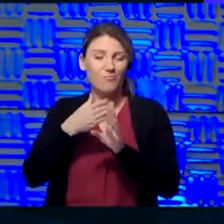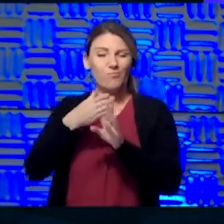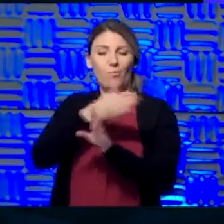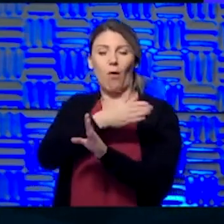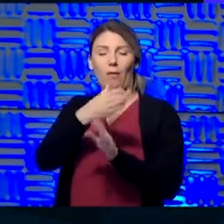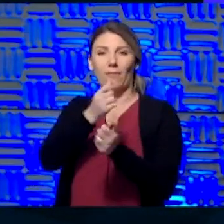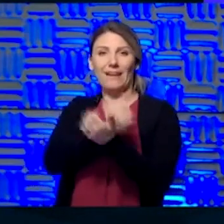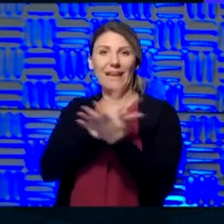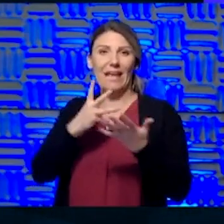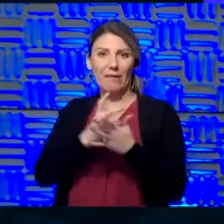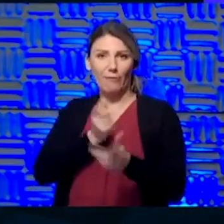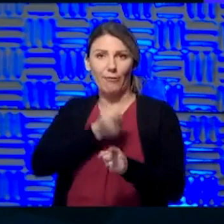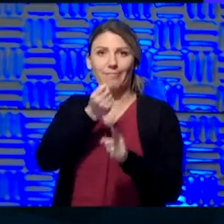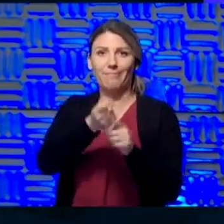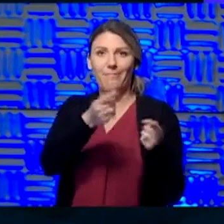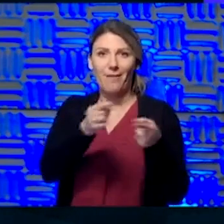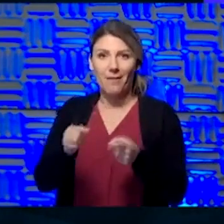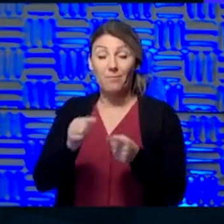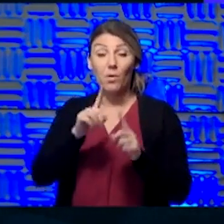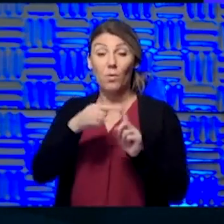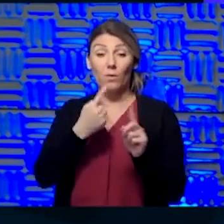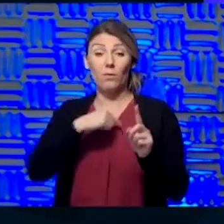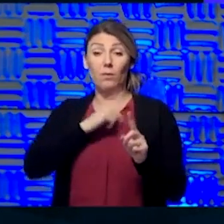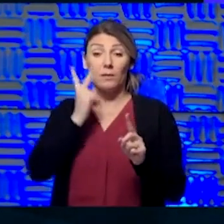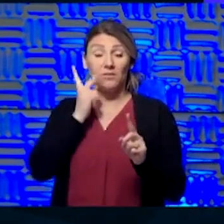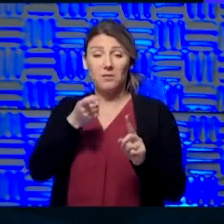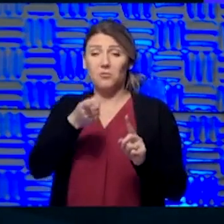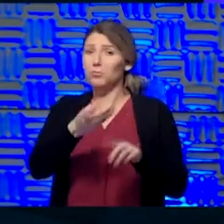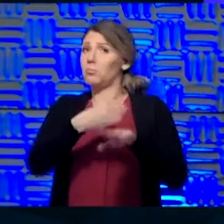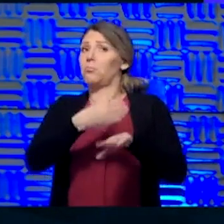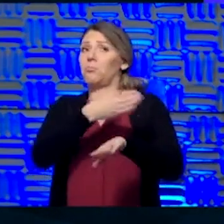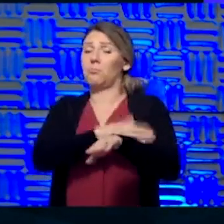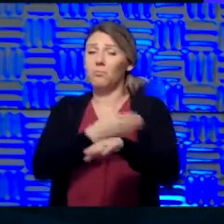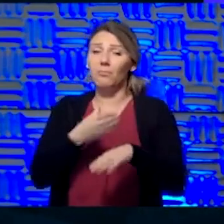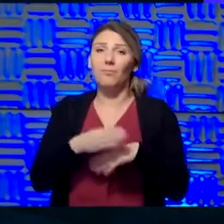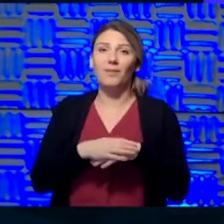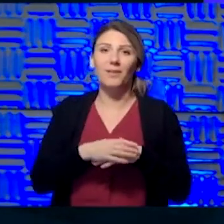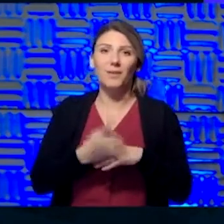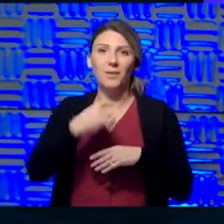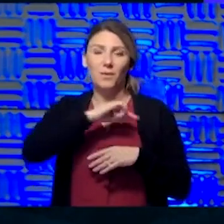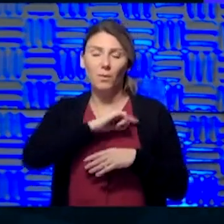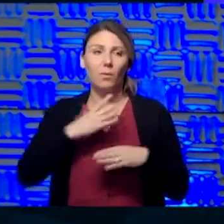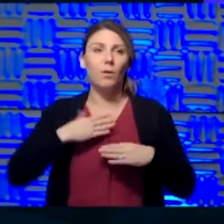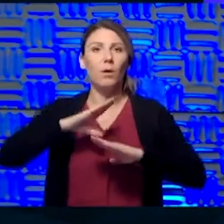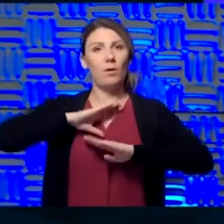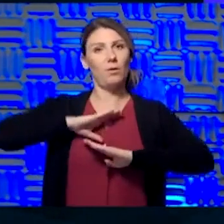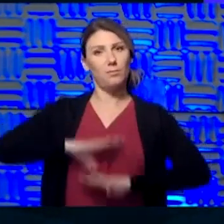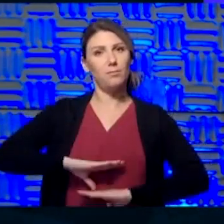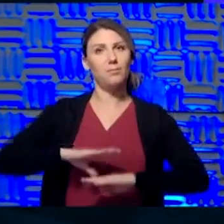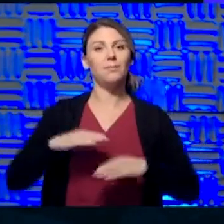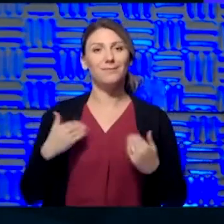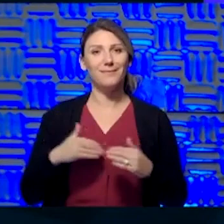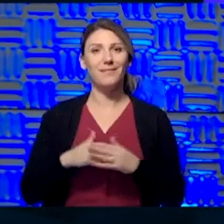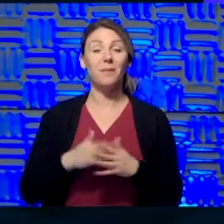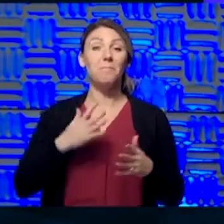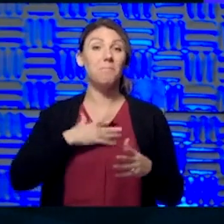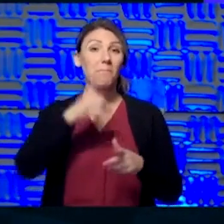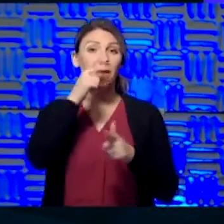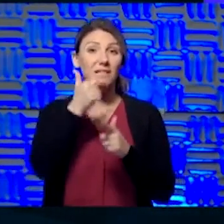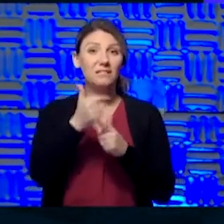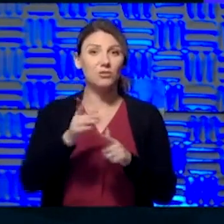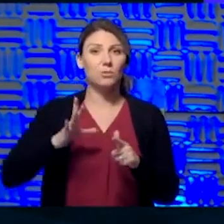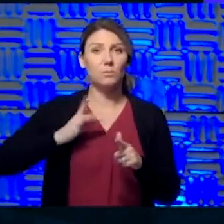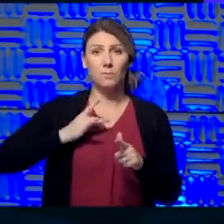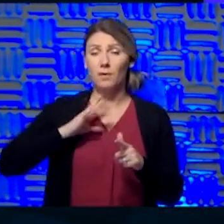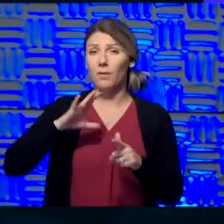this. And so when we saw that she was doing good, that gave us a little bit of relief. My sister, who contracted